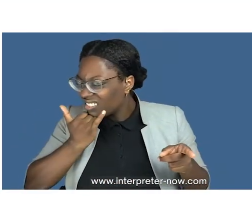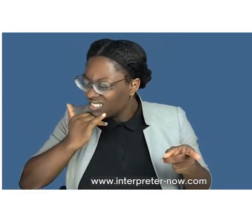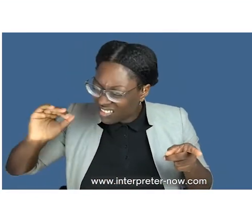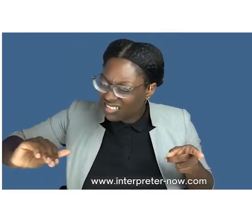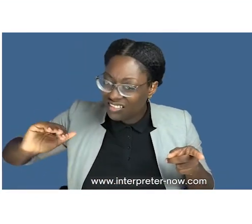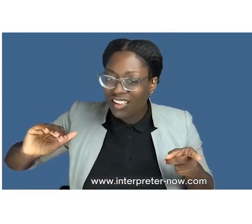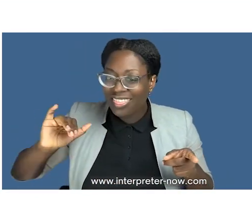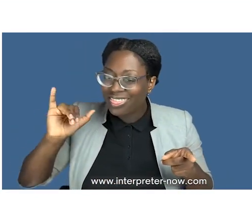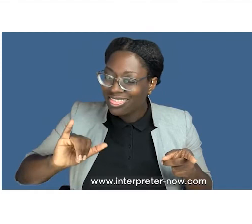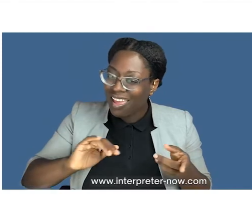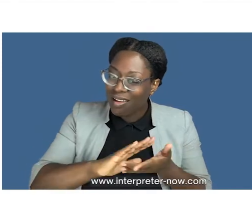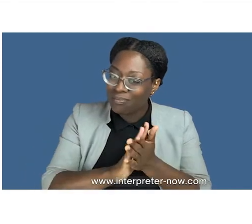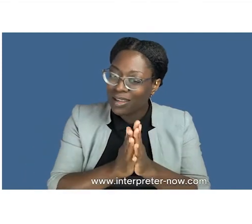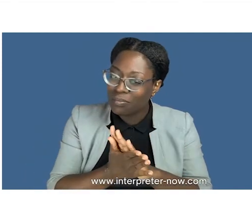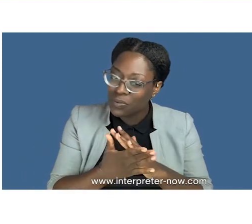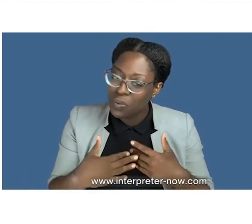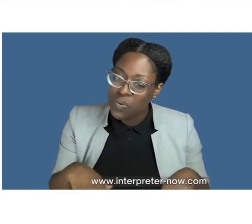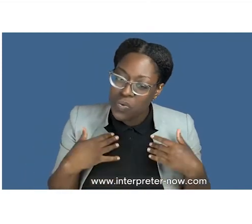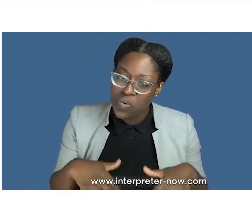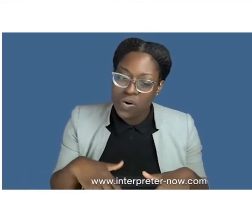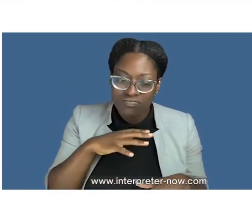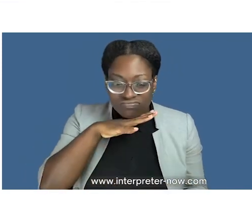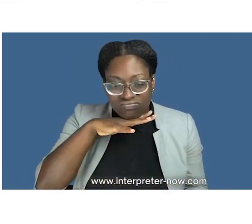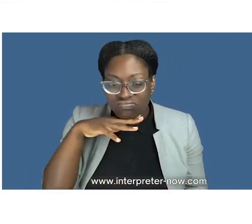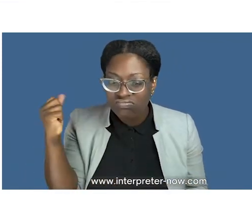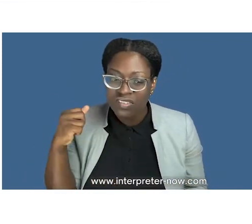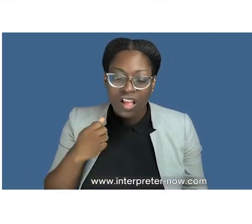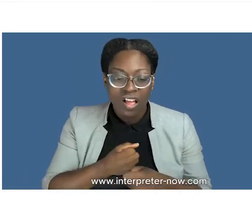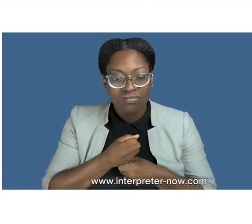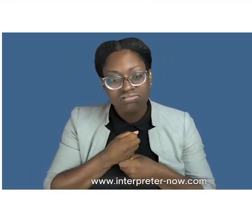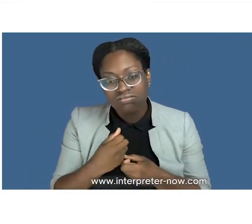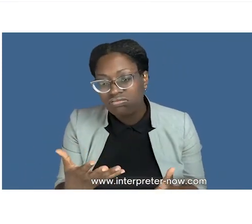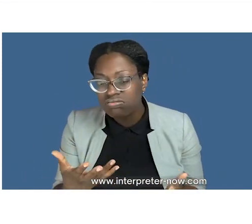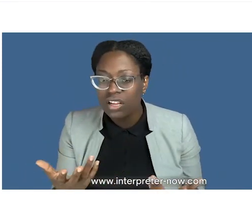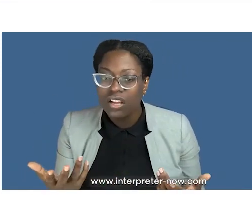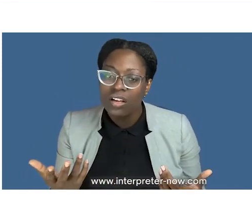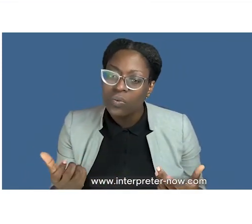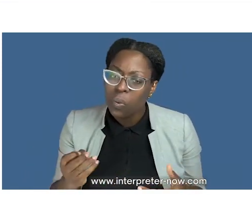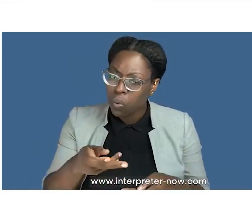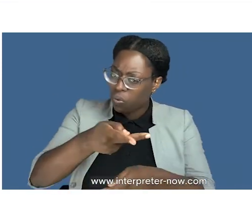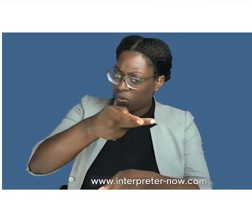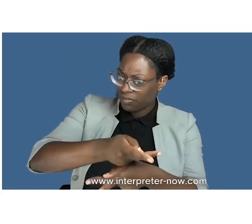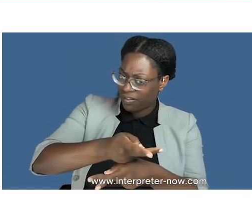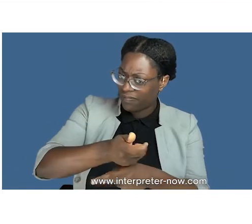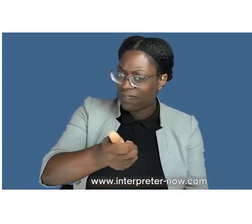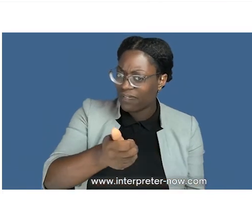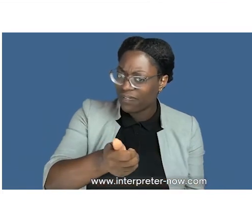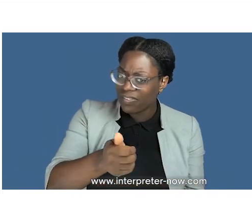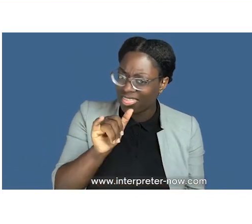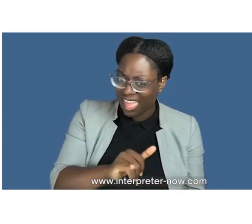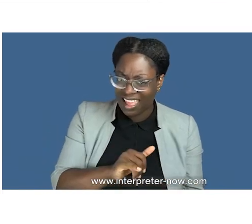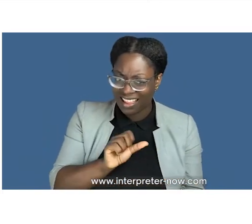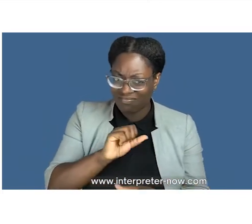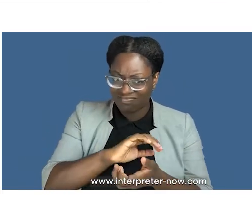And so the first is to take care of yourself on that journey, because that is, you're taking on some of